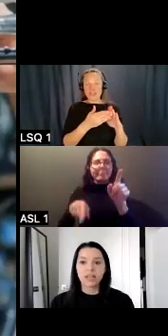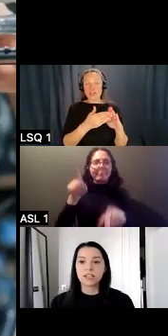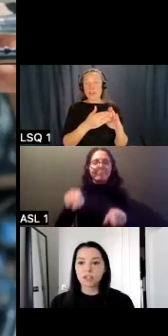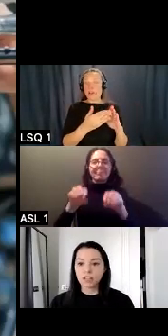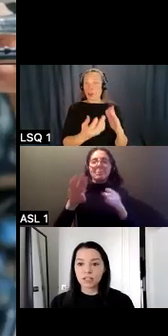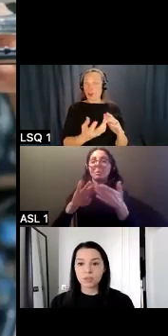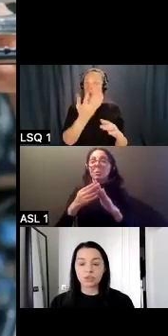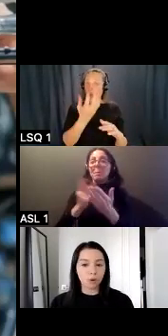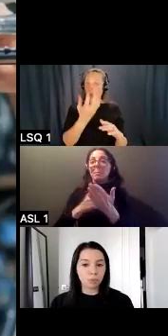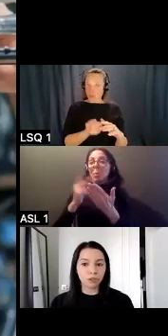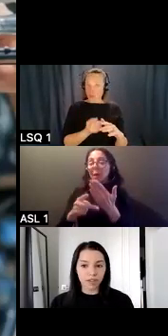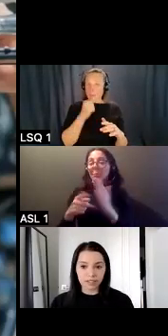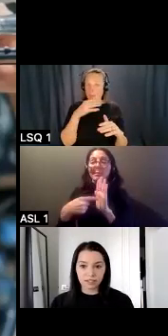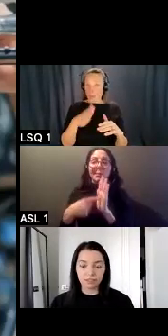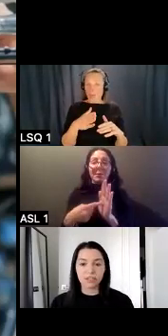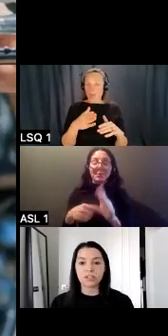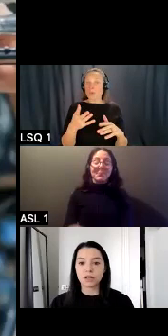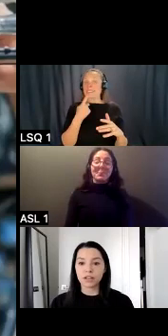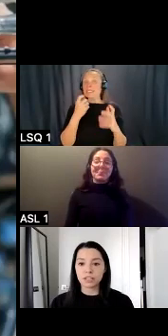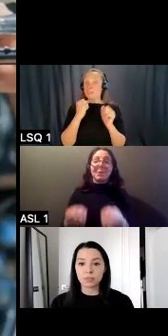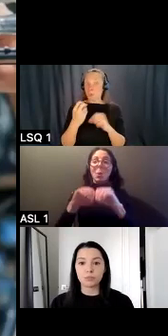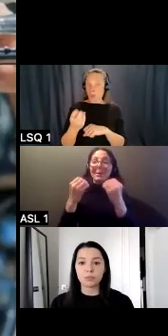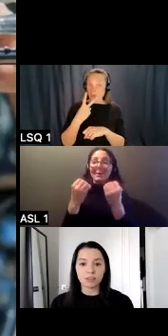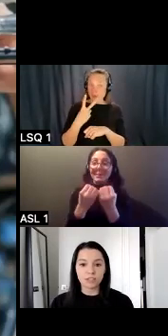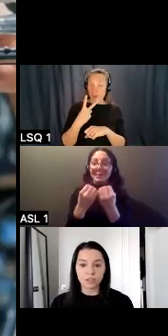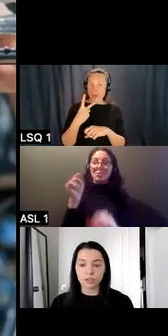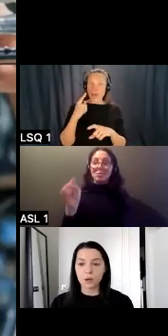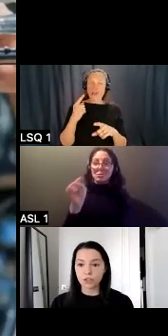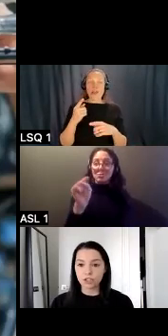programs that include organizations